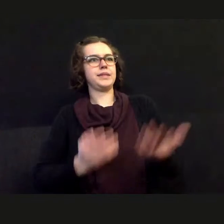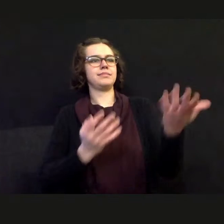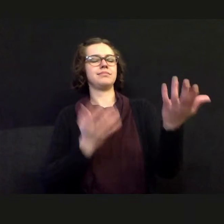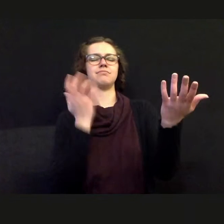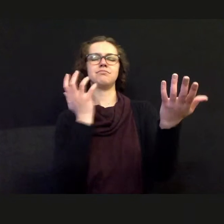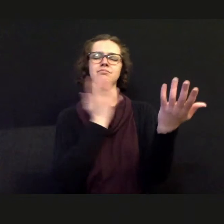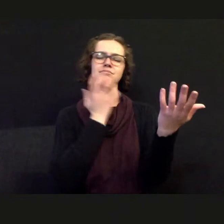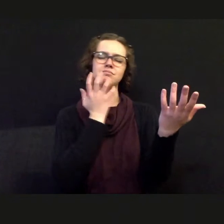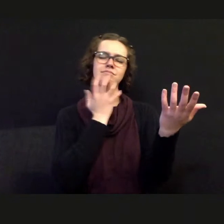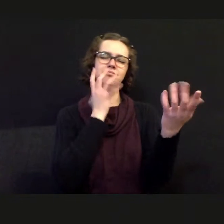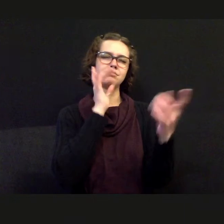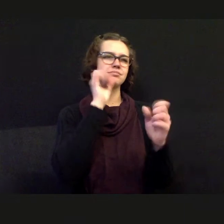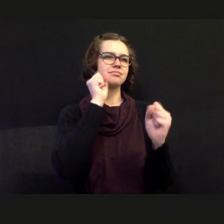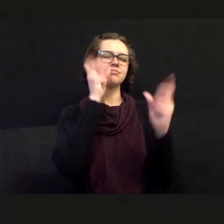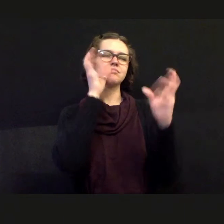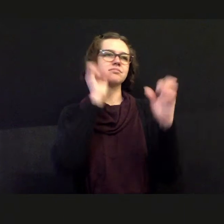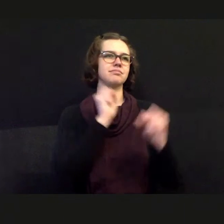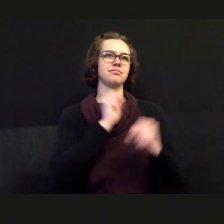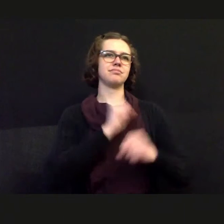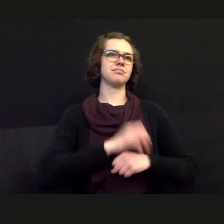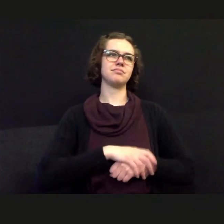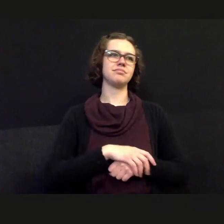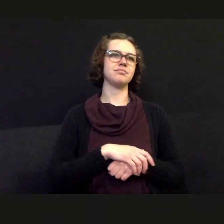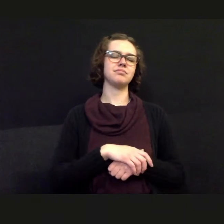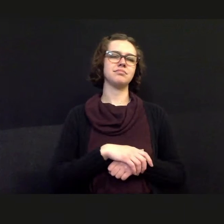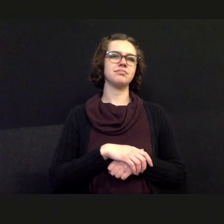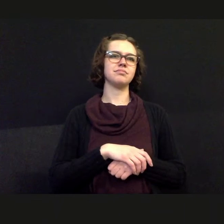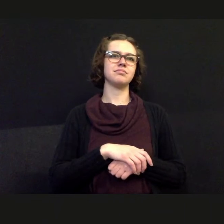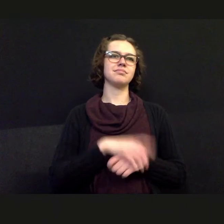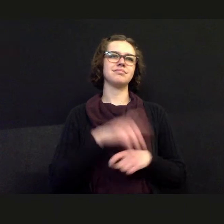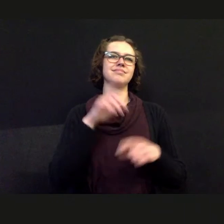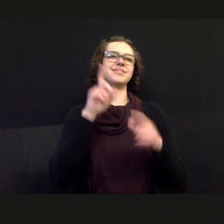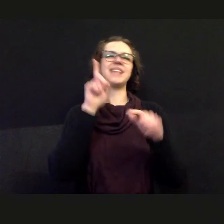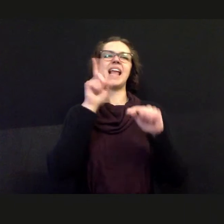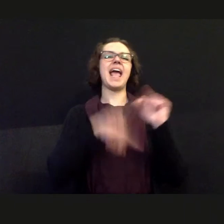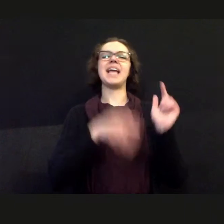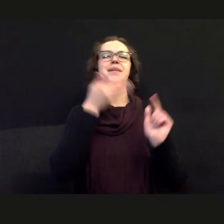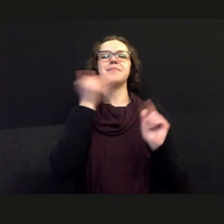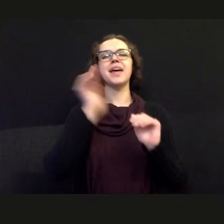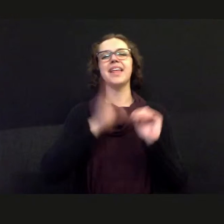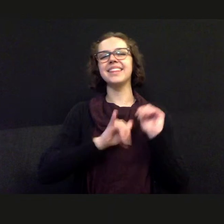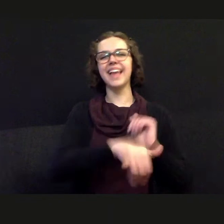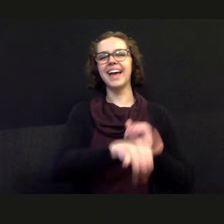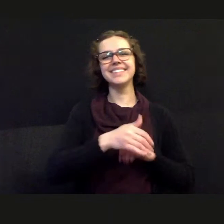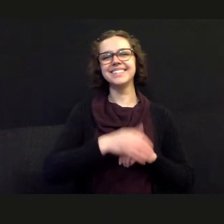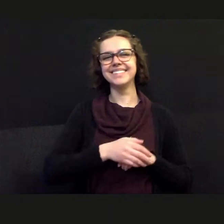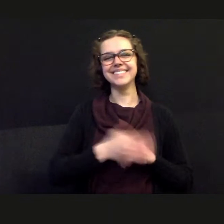was. And you can't have much better than that. Thank you.